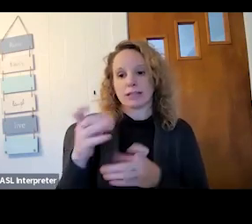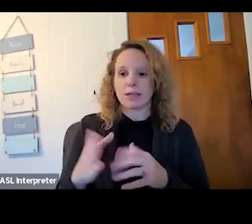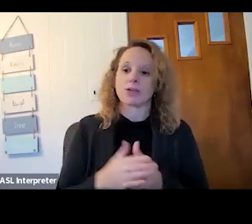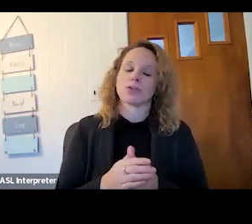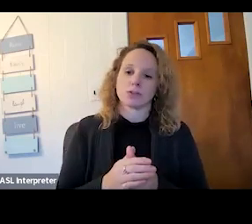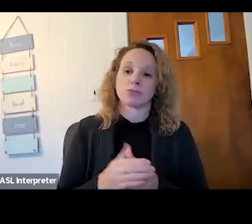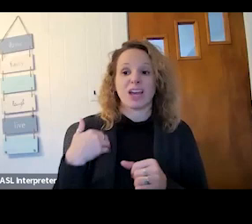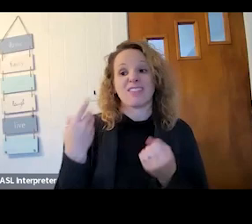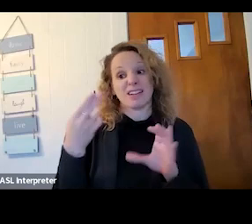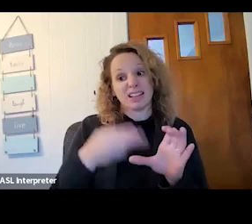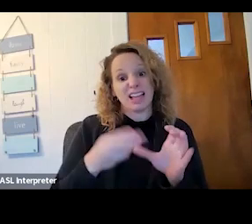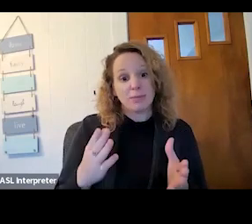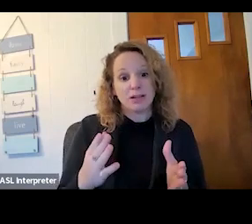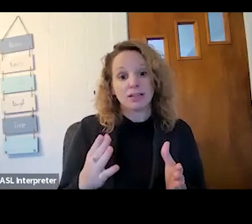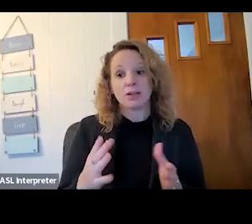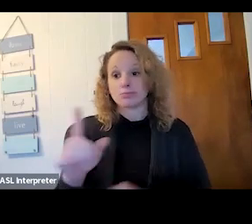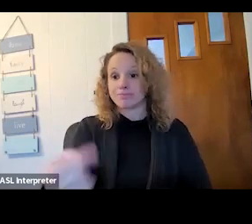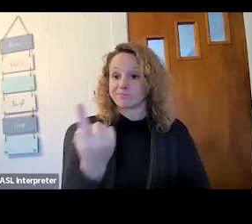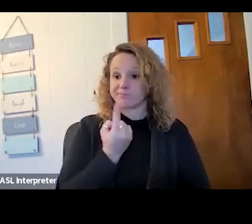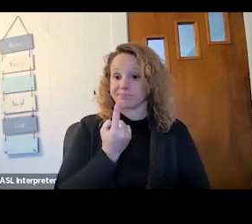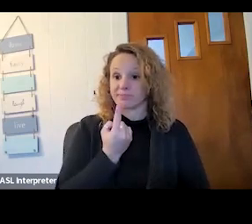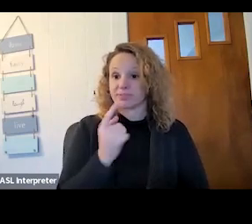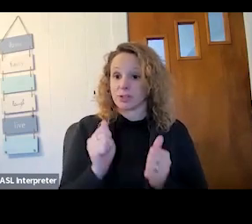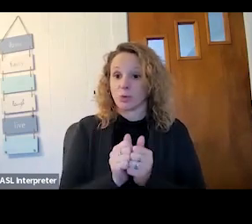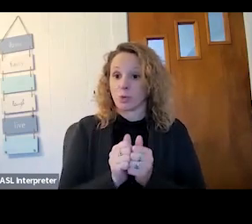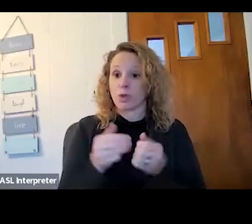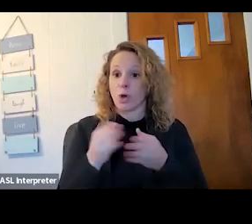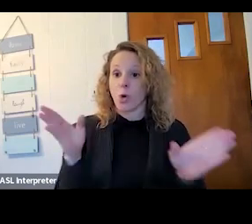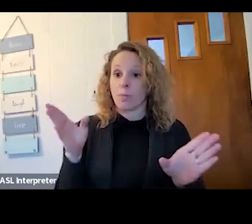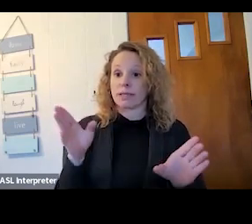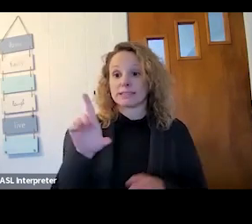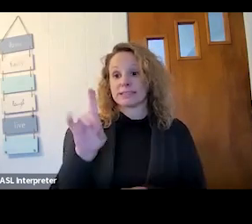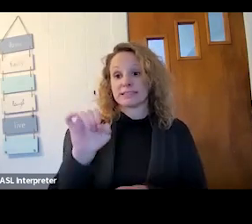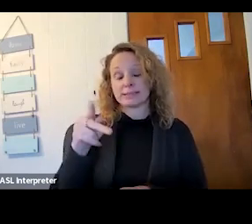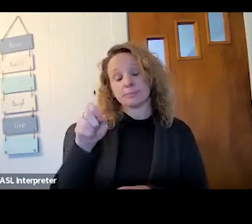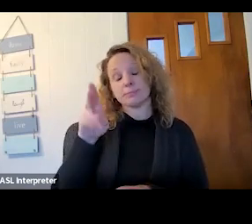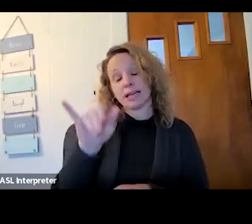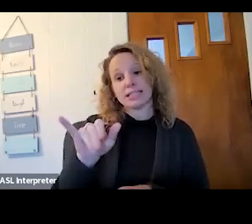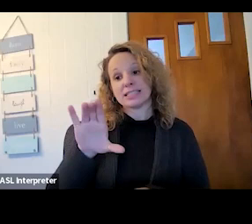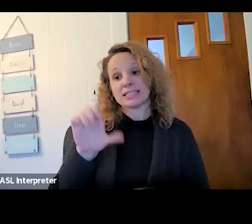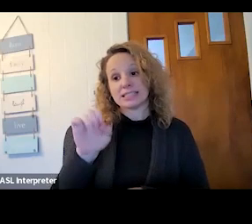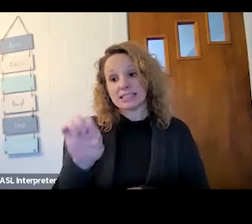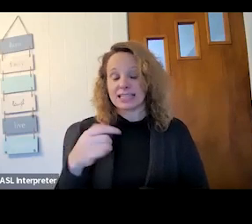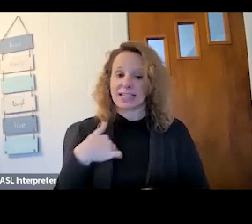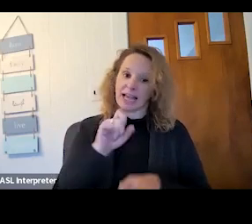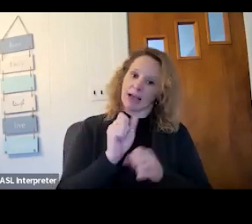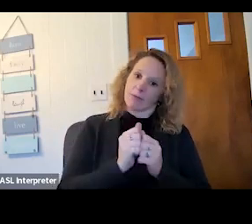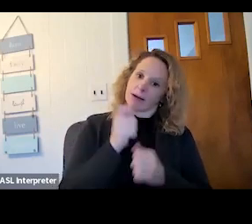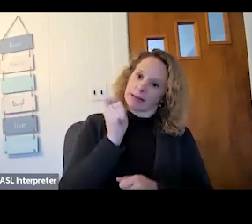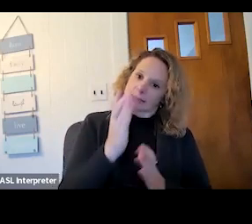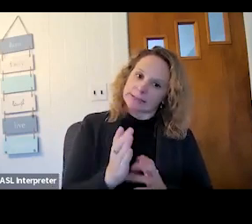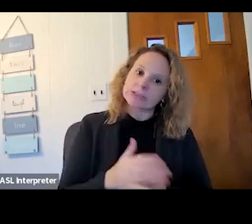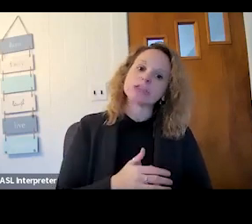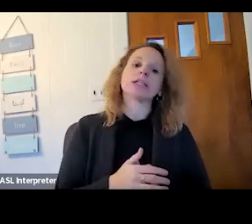of participants who come to us with open dependency cases. And I have to work with the judge in the